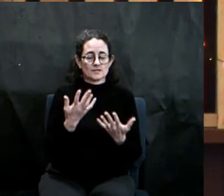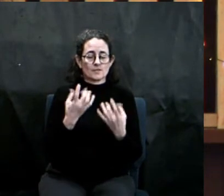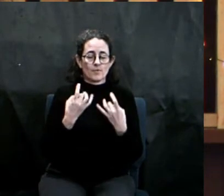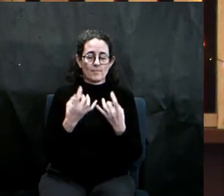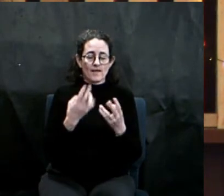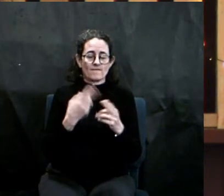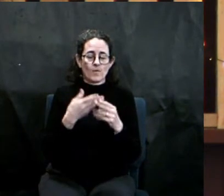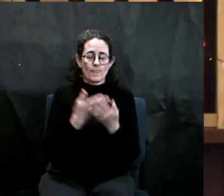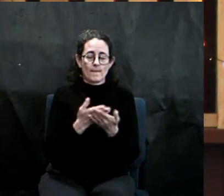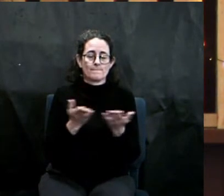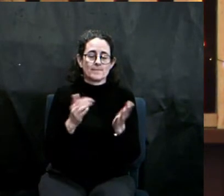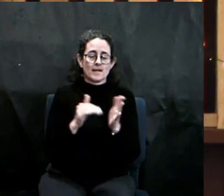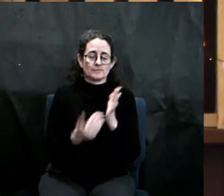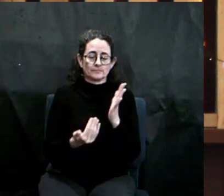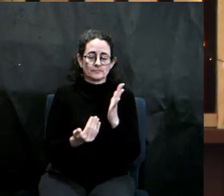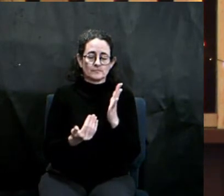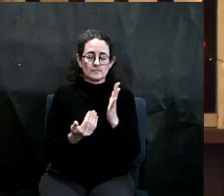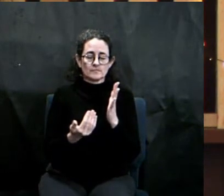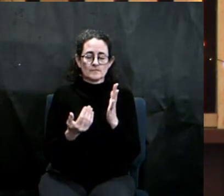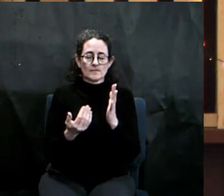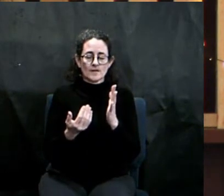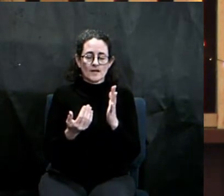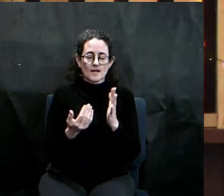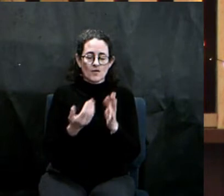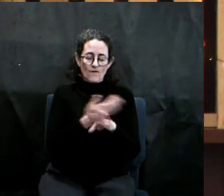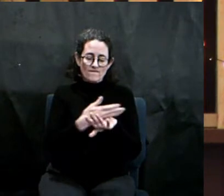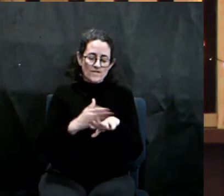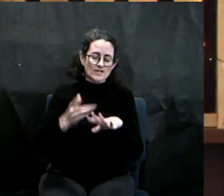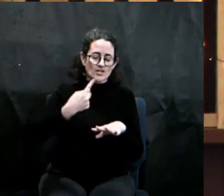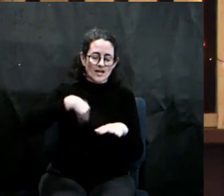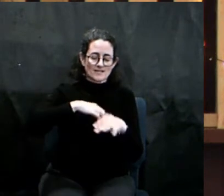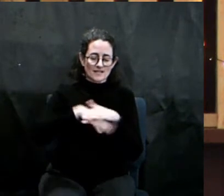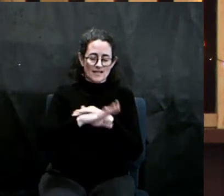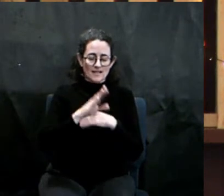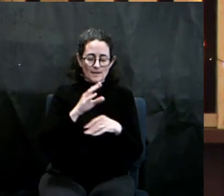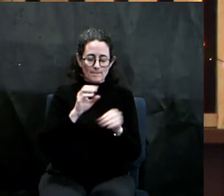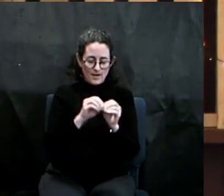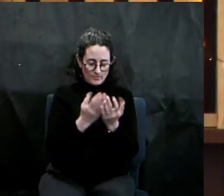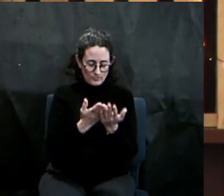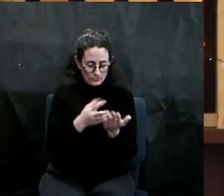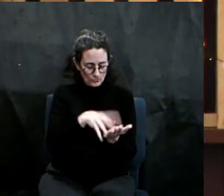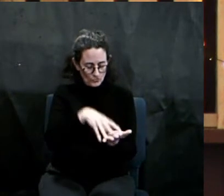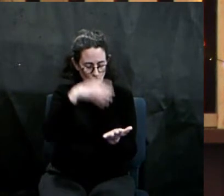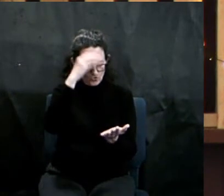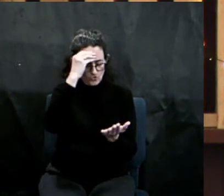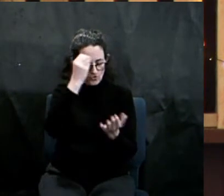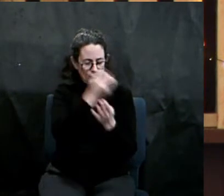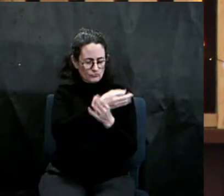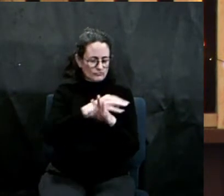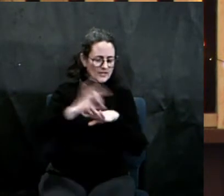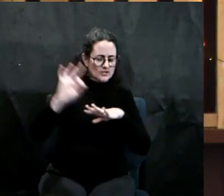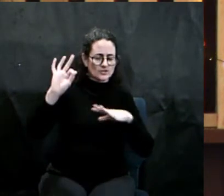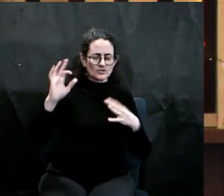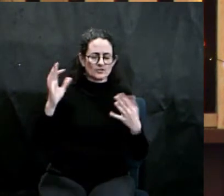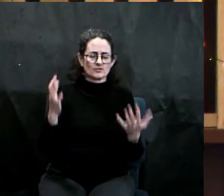Refresh us in the gospel that we might refresh others. Enable us to live by your strength and for your honor as we set out